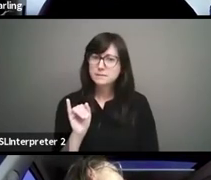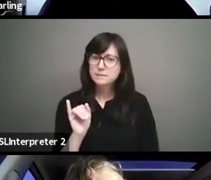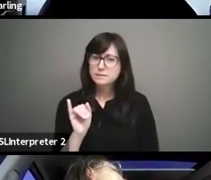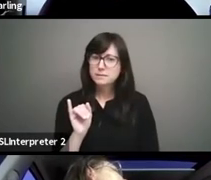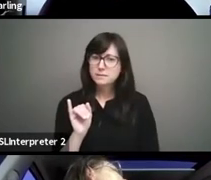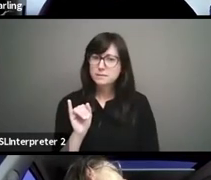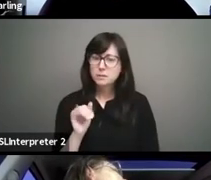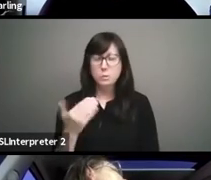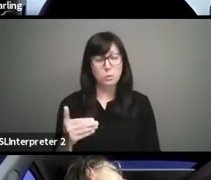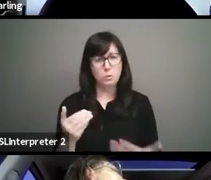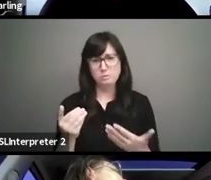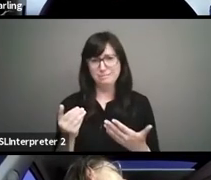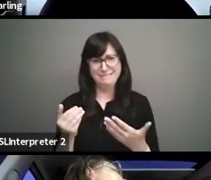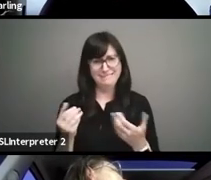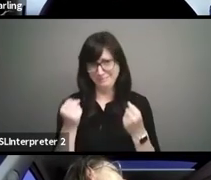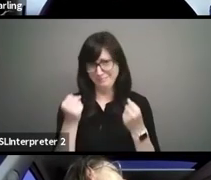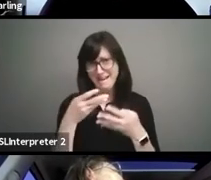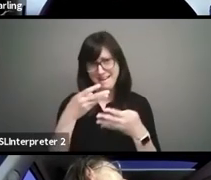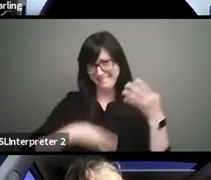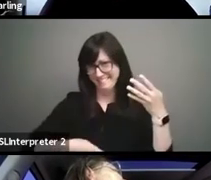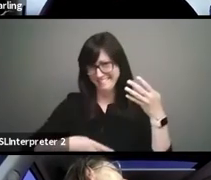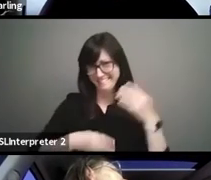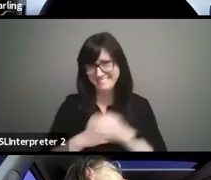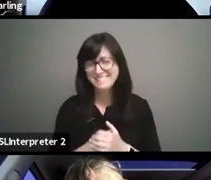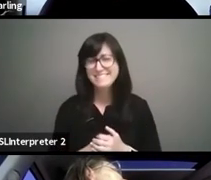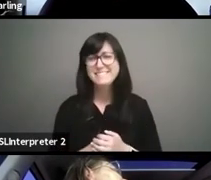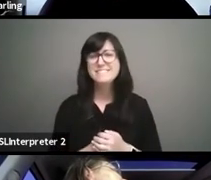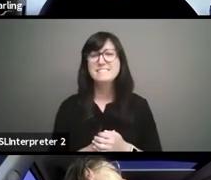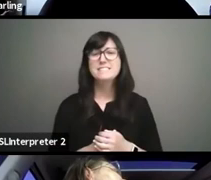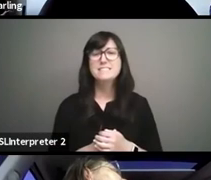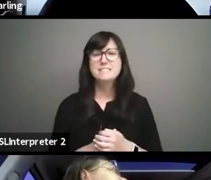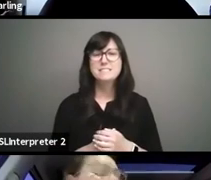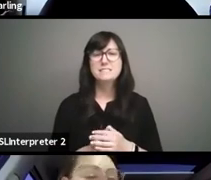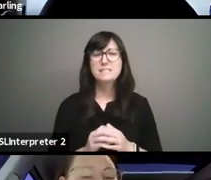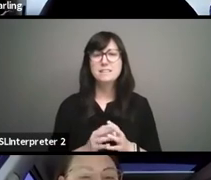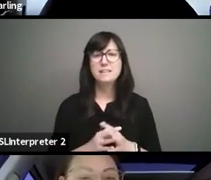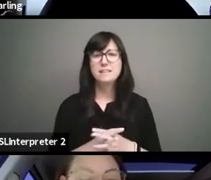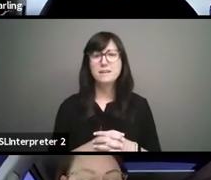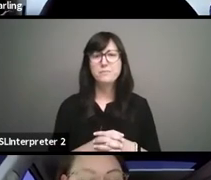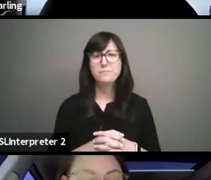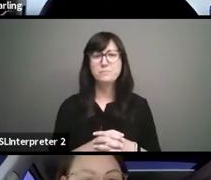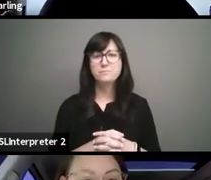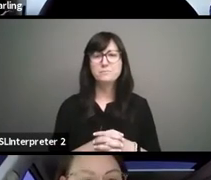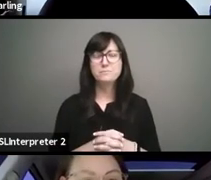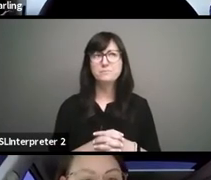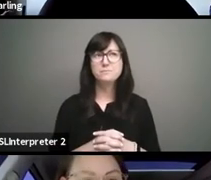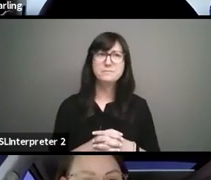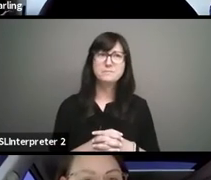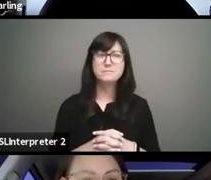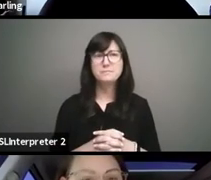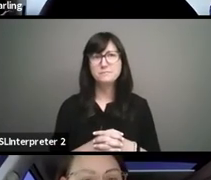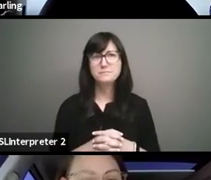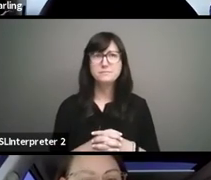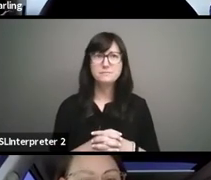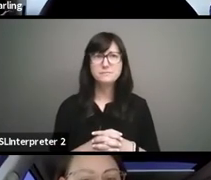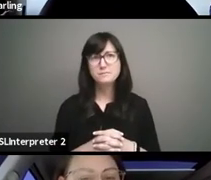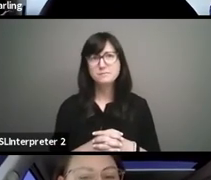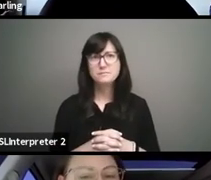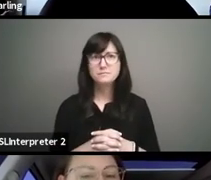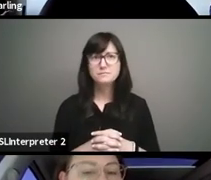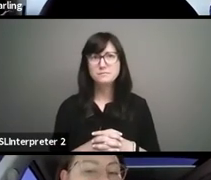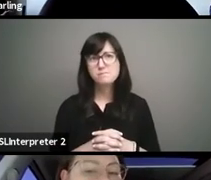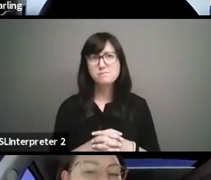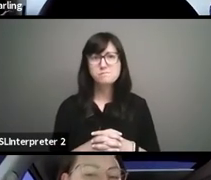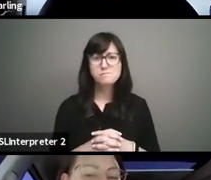There's so many things, but I think just in terms of time, I'll talk a